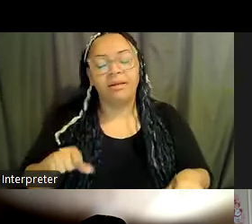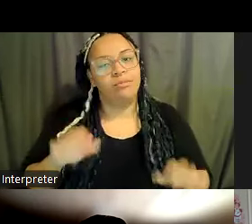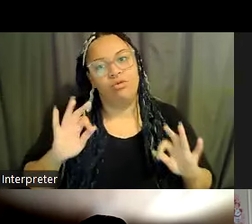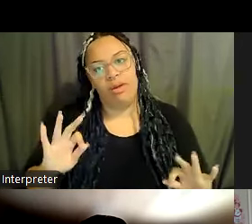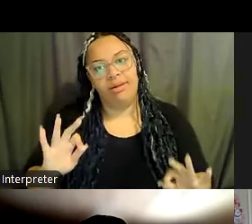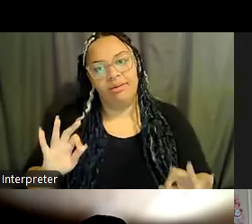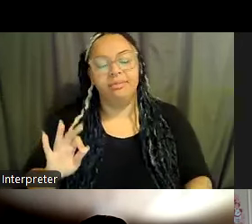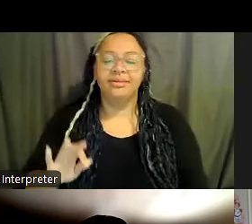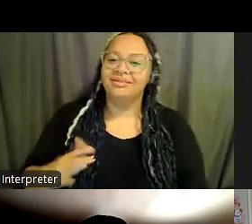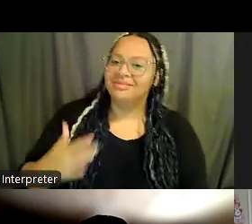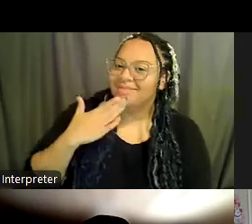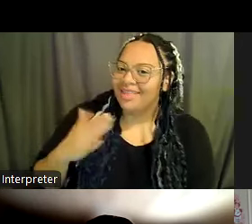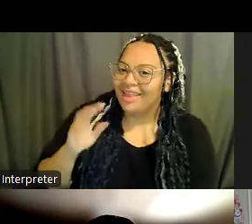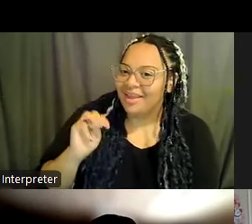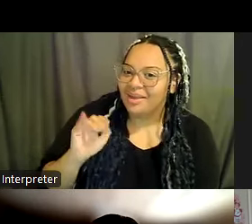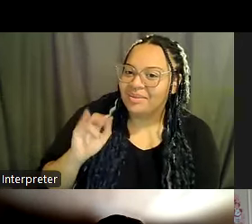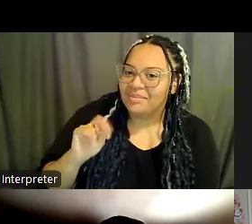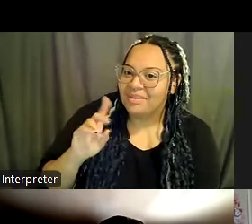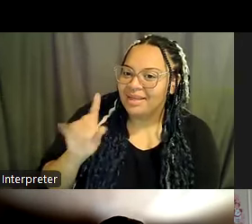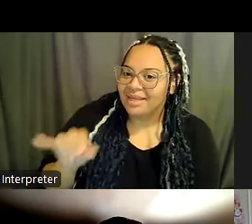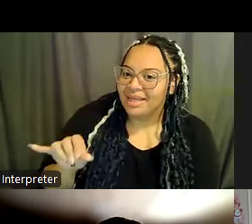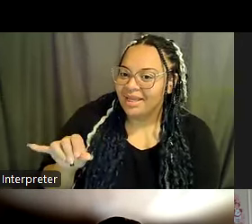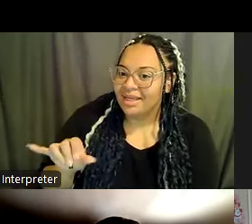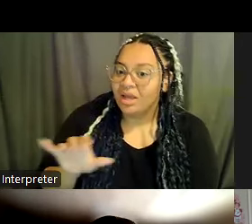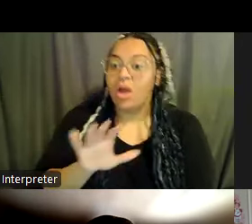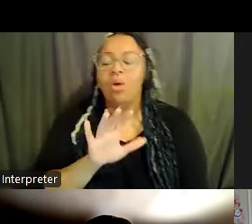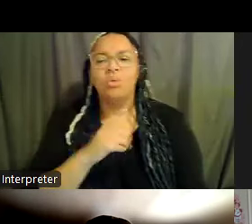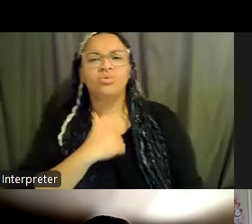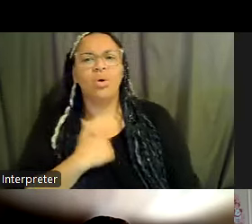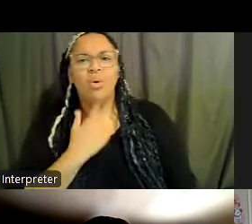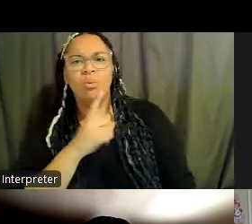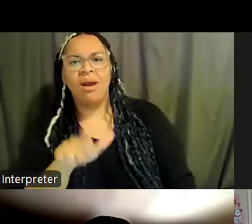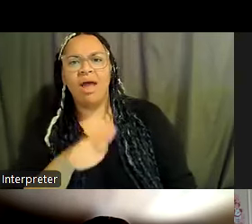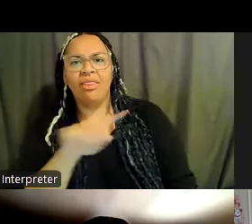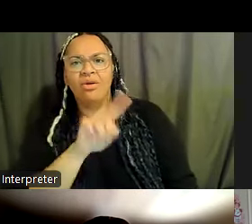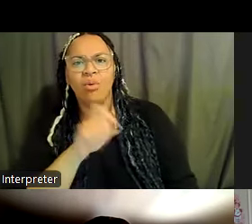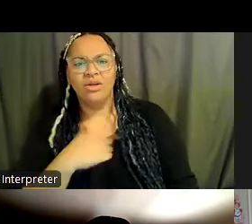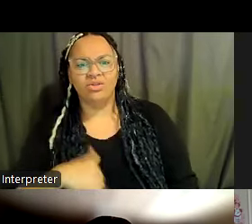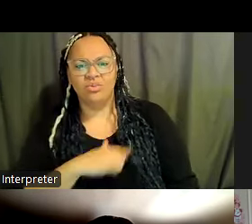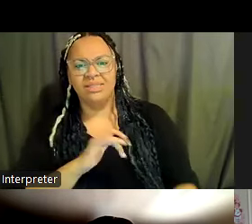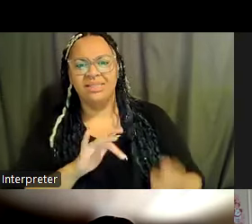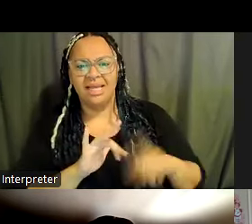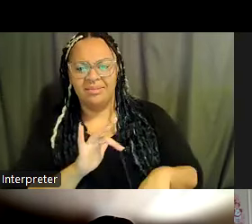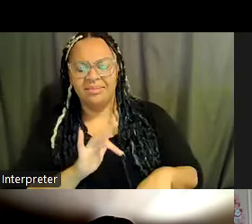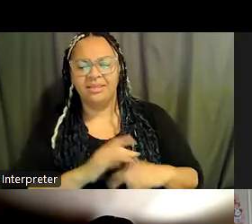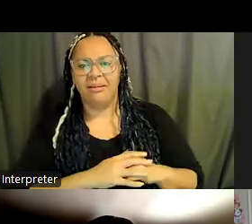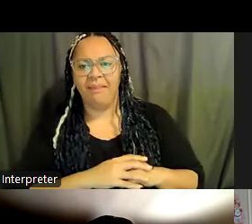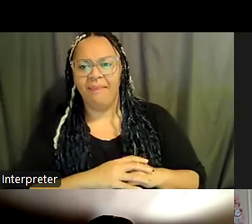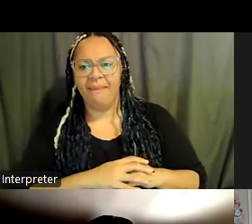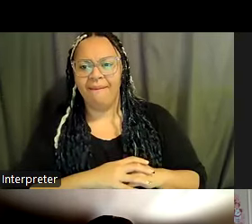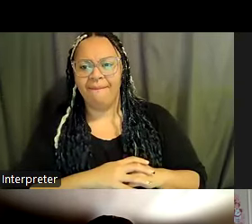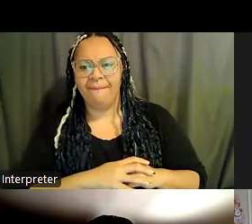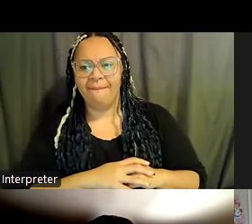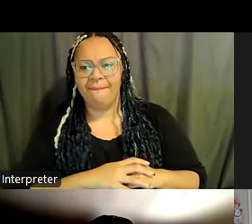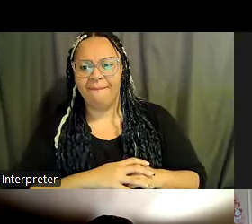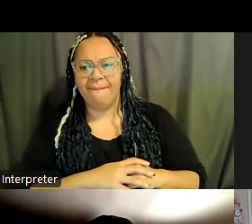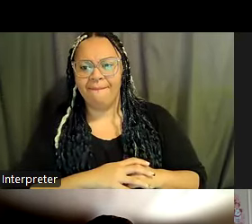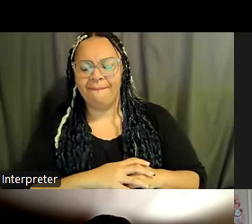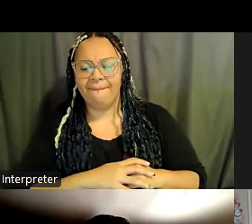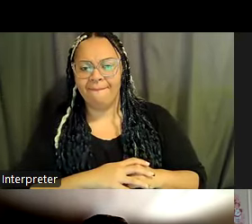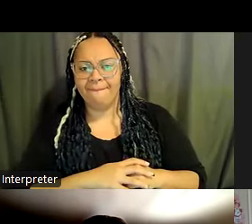you, Mindy. Mhm. Okay. Oh, and actually, sorry, there was one other question I think we skipped over earlier. So